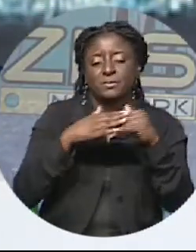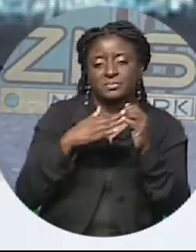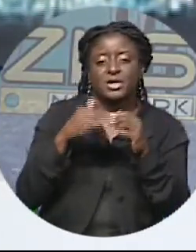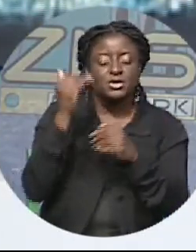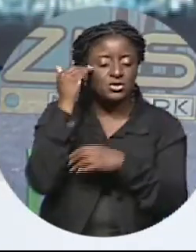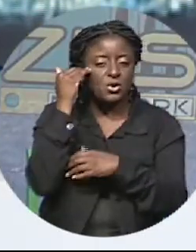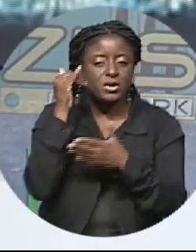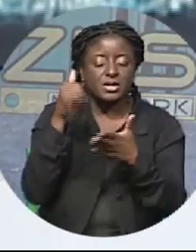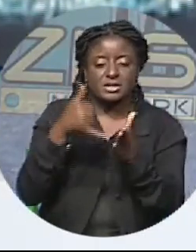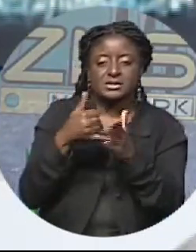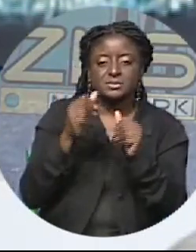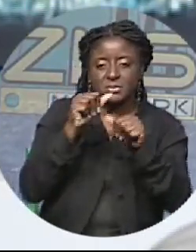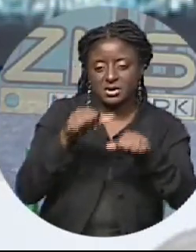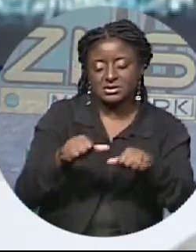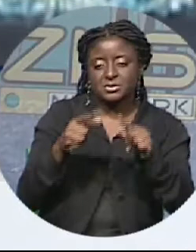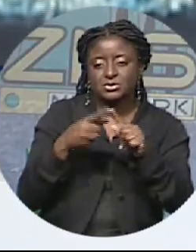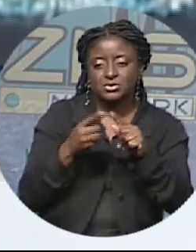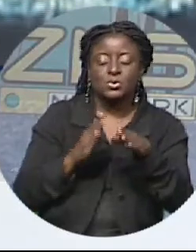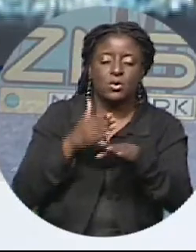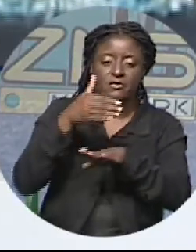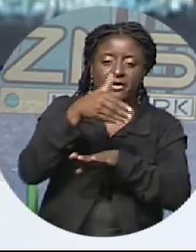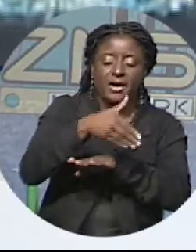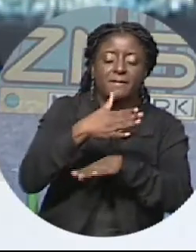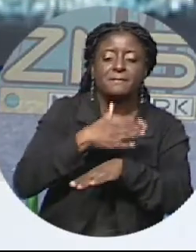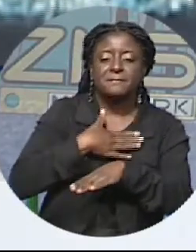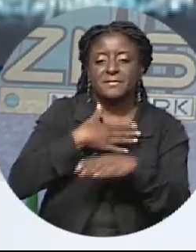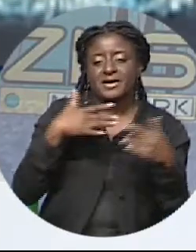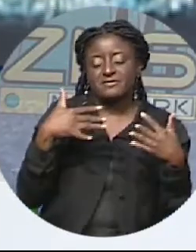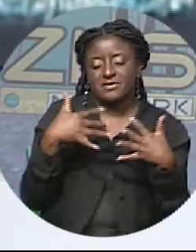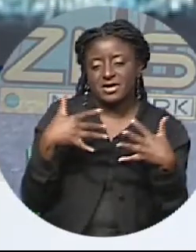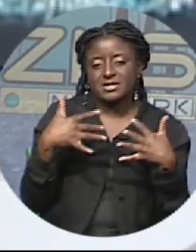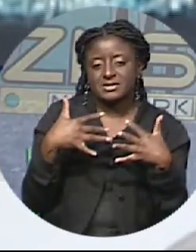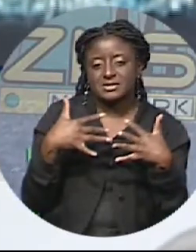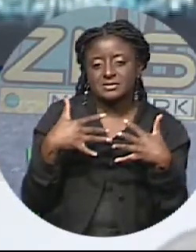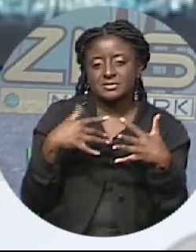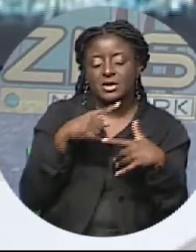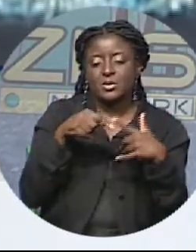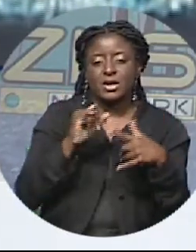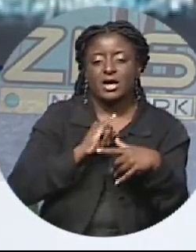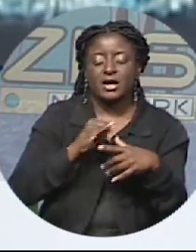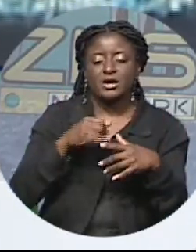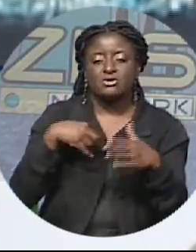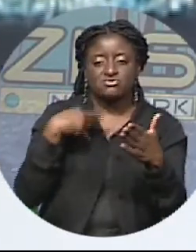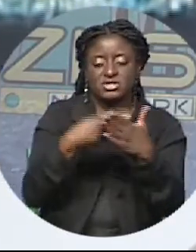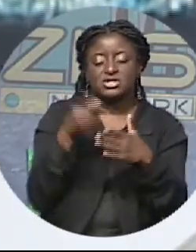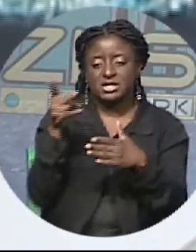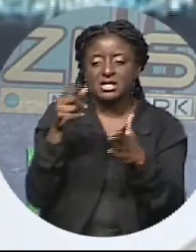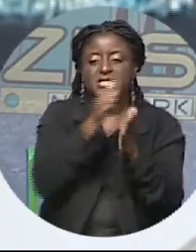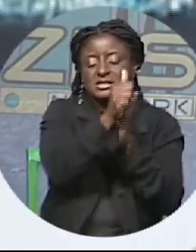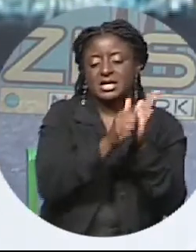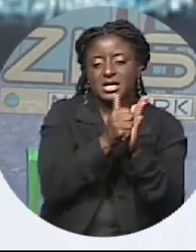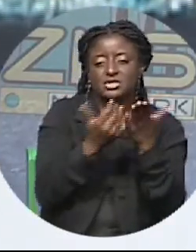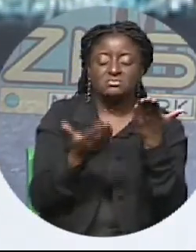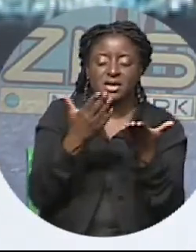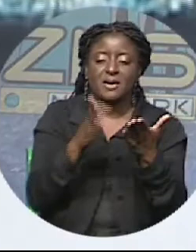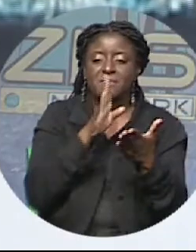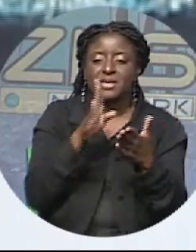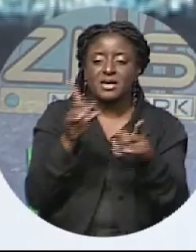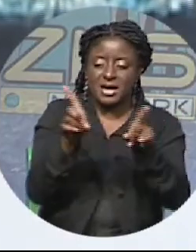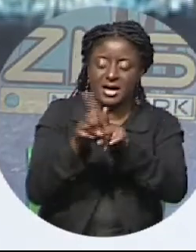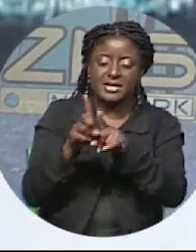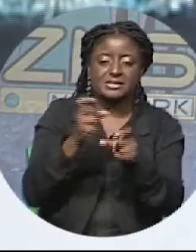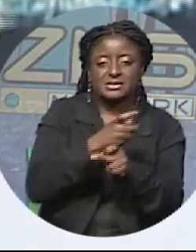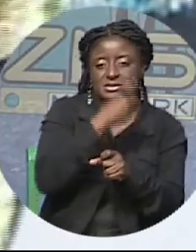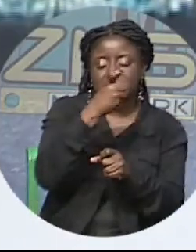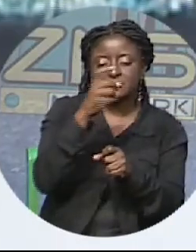possible to overcome my fears and go, and by the time I reach his age I might be as successful as he is. And